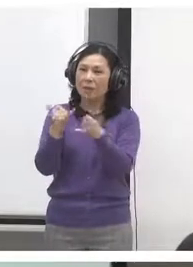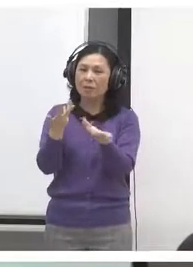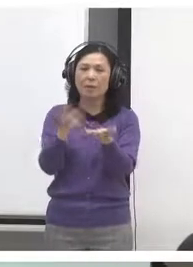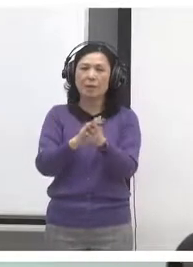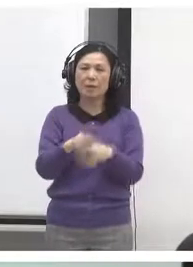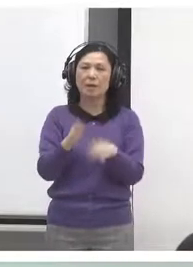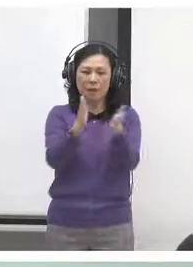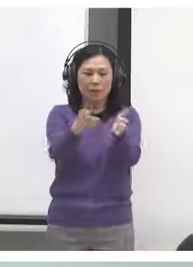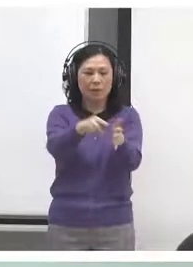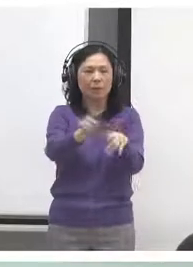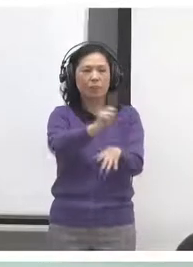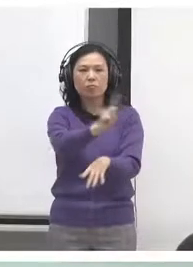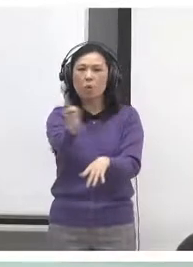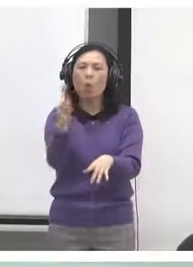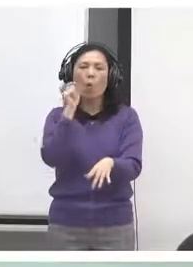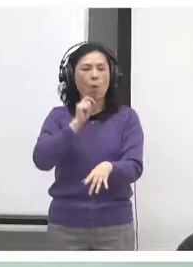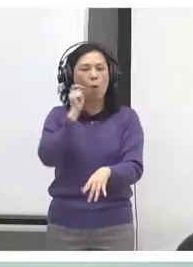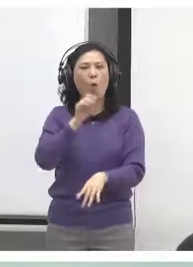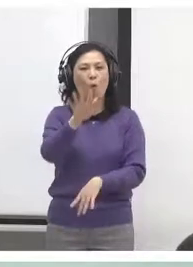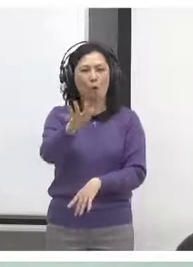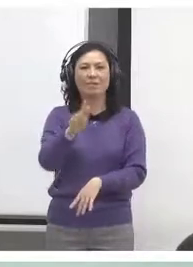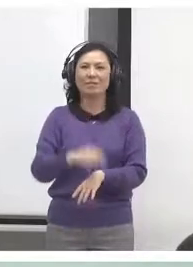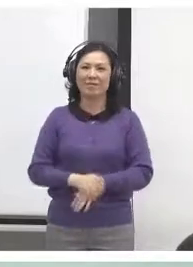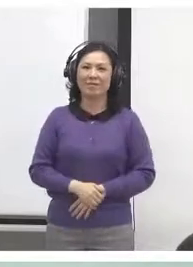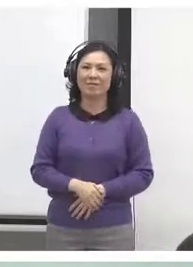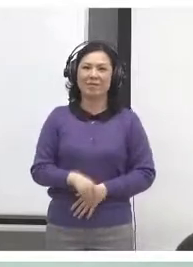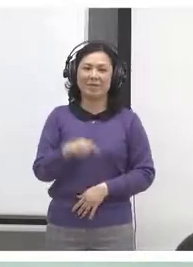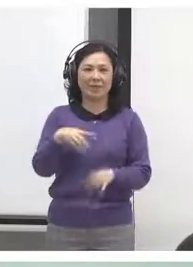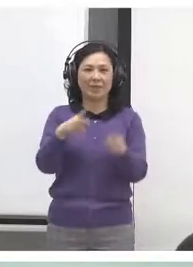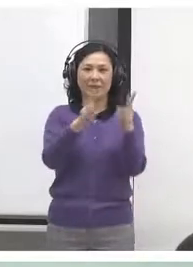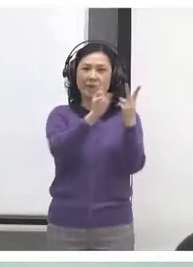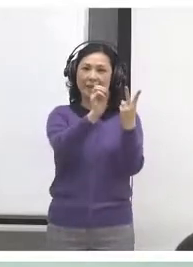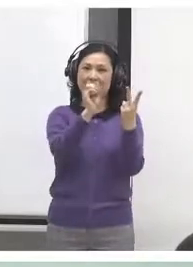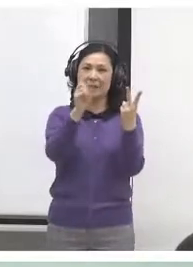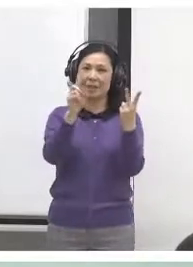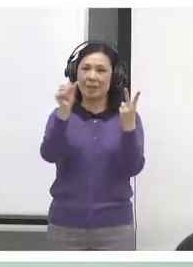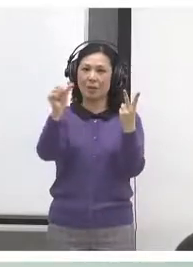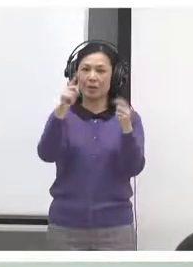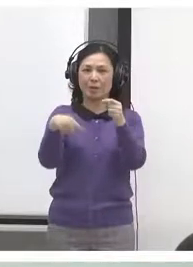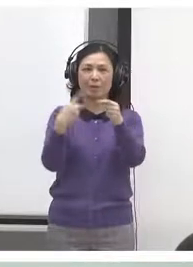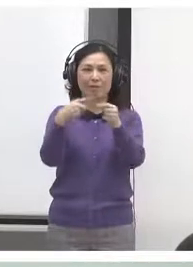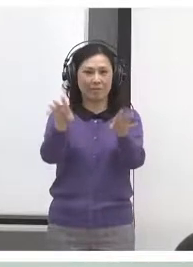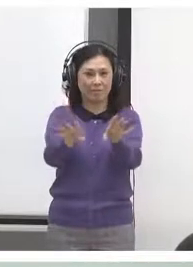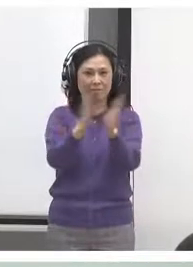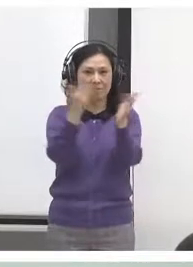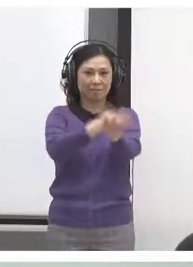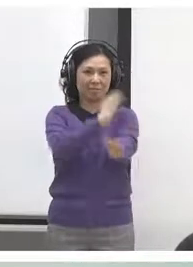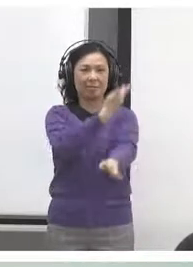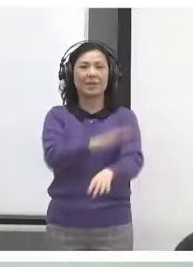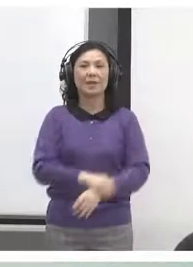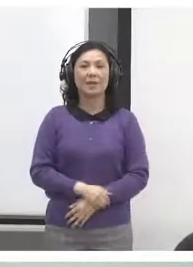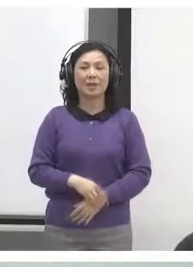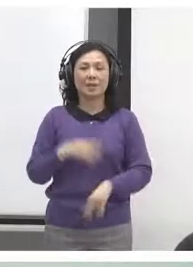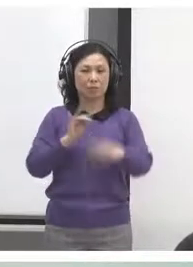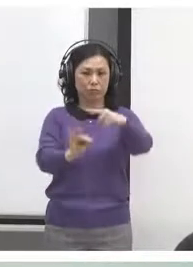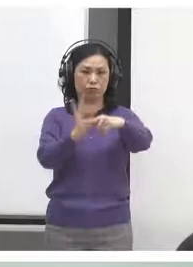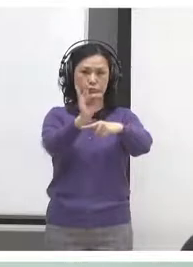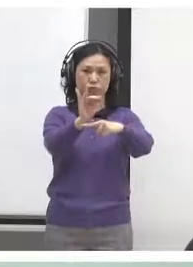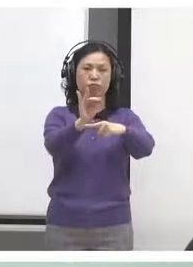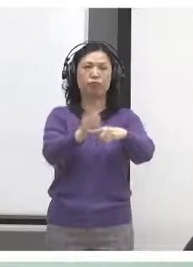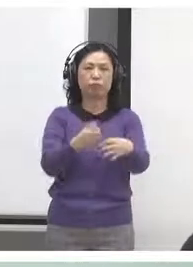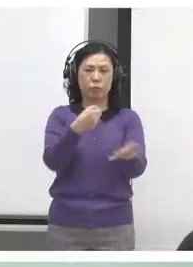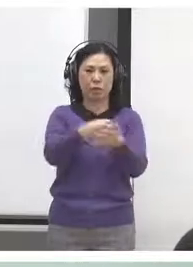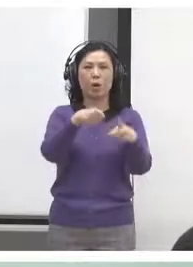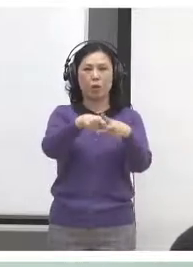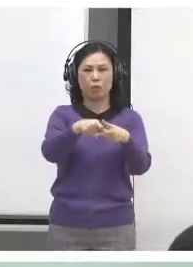anyone and everyone who's interested in civic tech issues since 2015. We are 100% volunteer run community. We